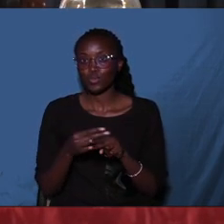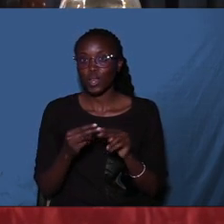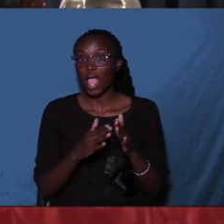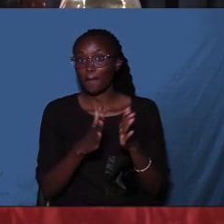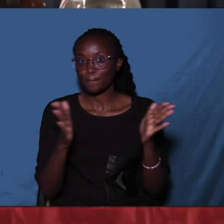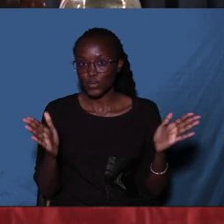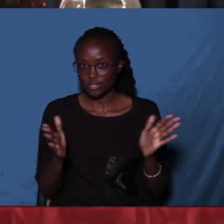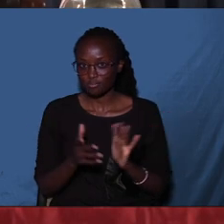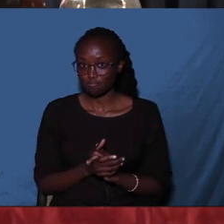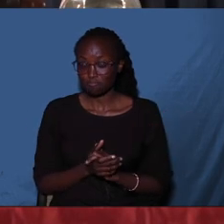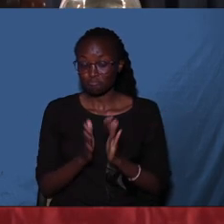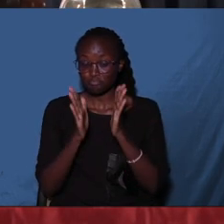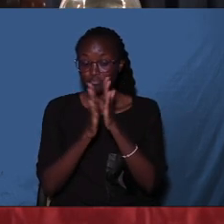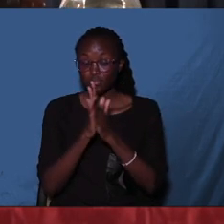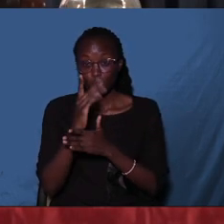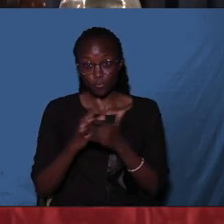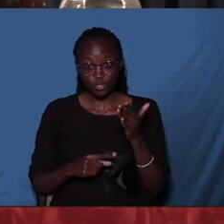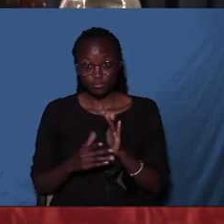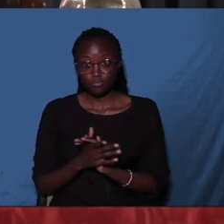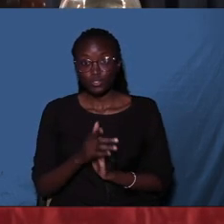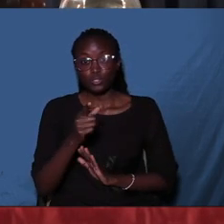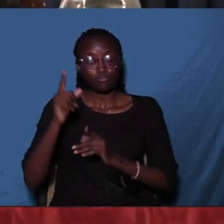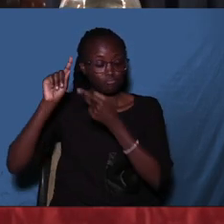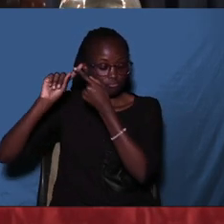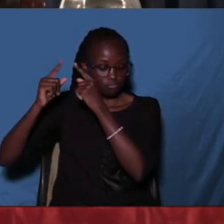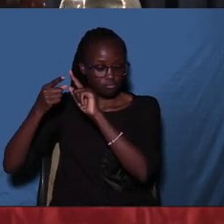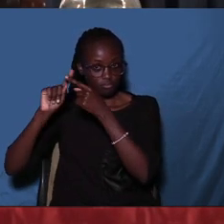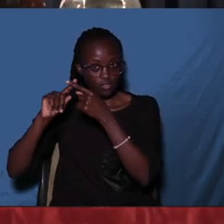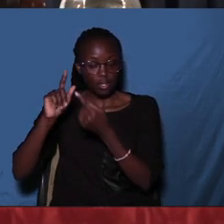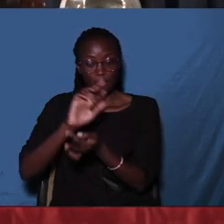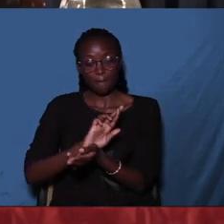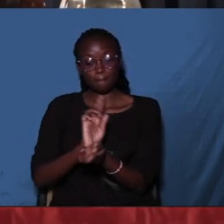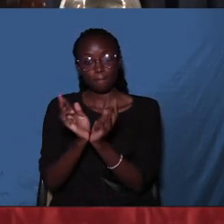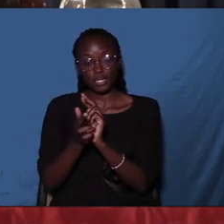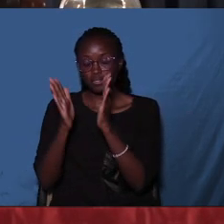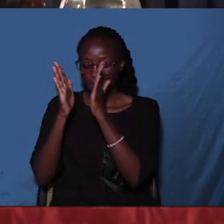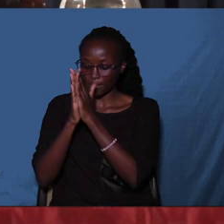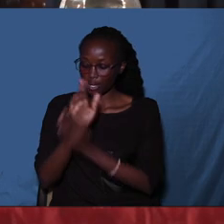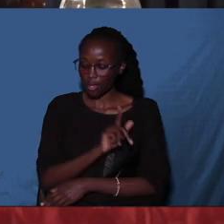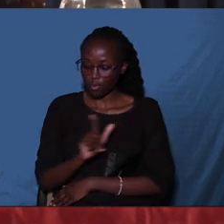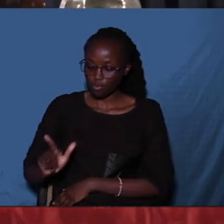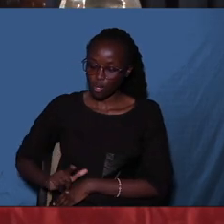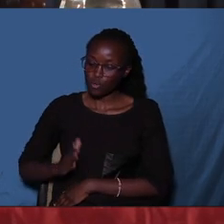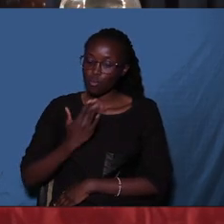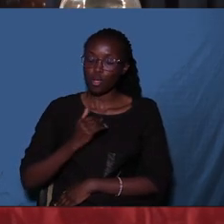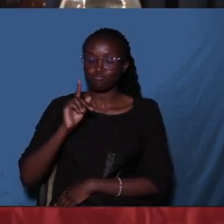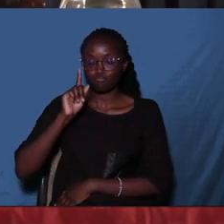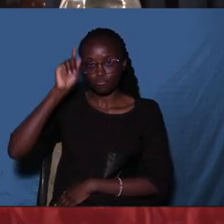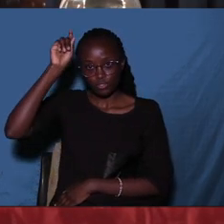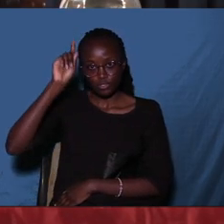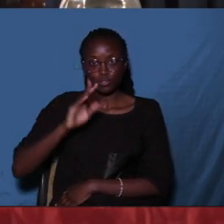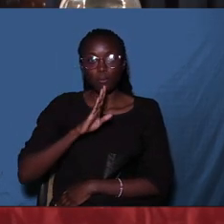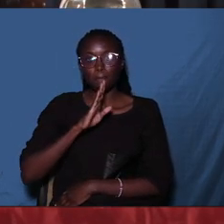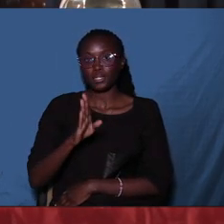your life, to repent and to ask him, God, I want to be the original wherever I will be, not